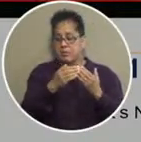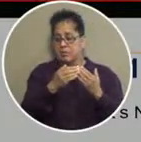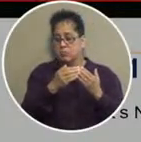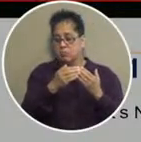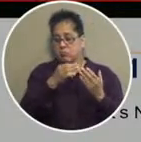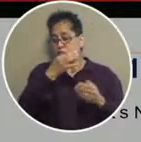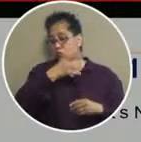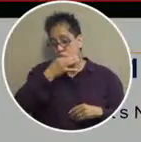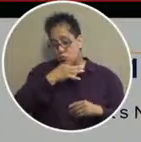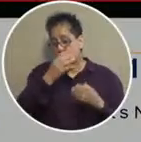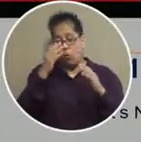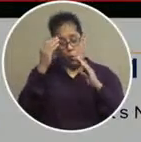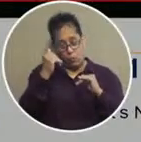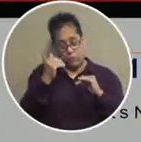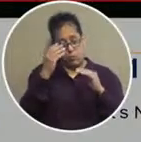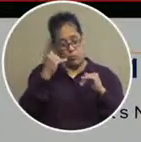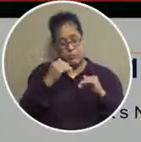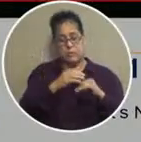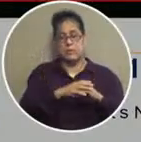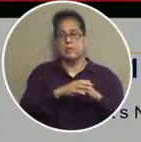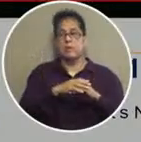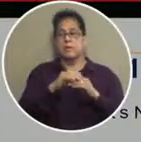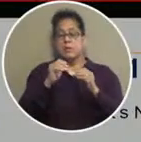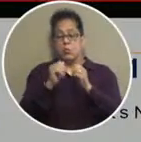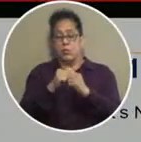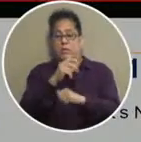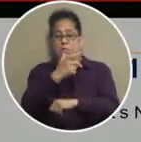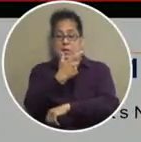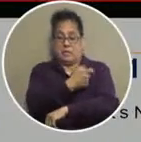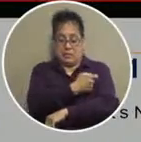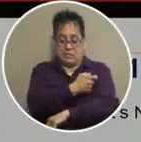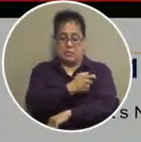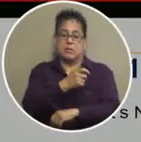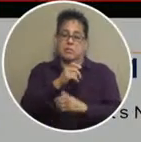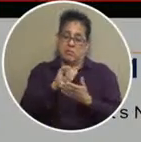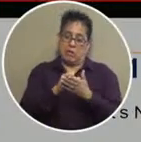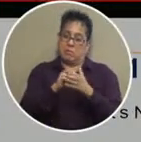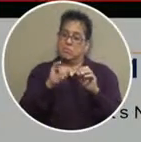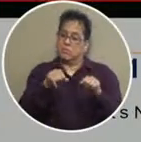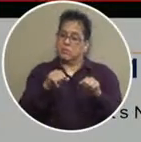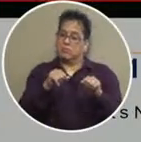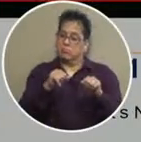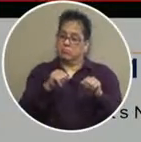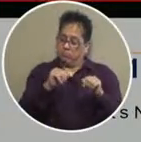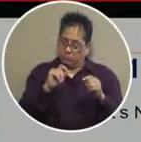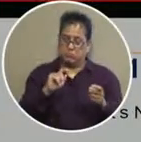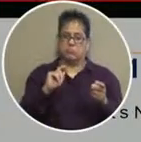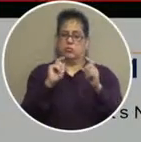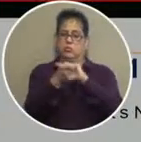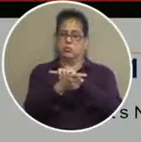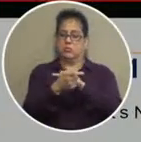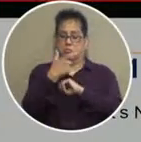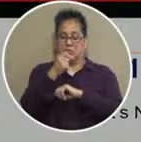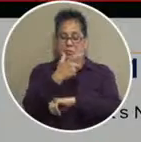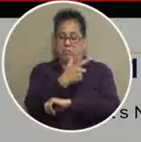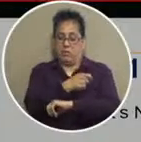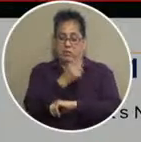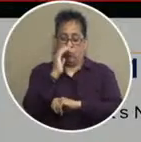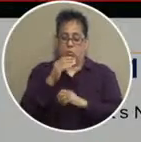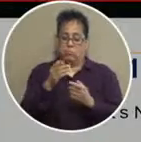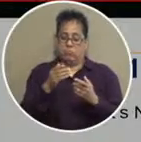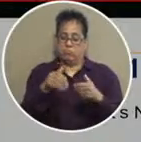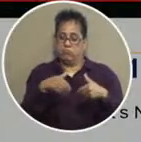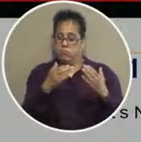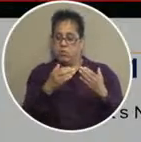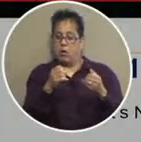hopefully soon. And with the vaccine, that can be a game changer, because the vaccine is going to be giving us the